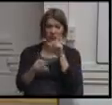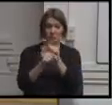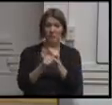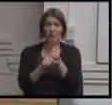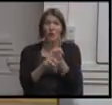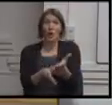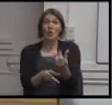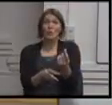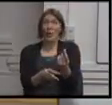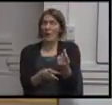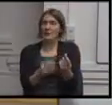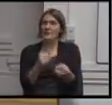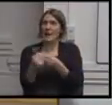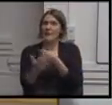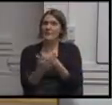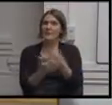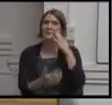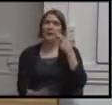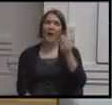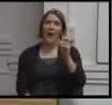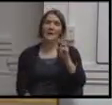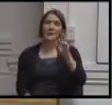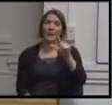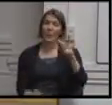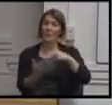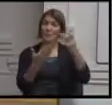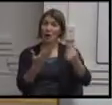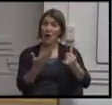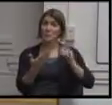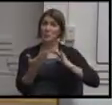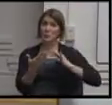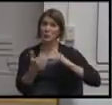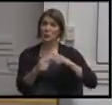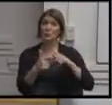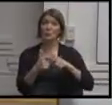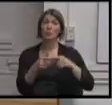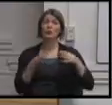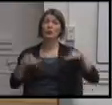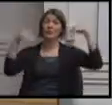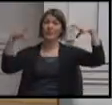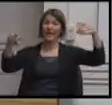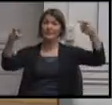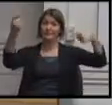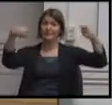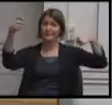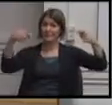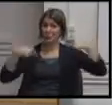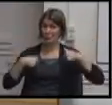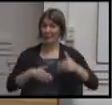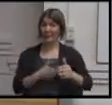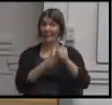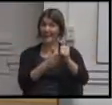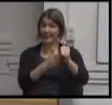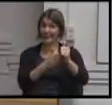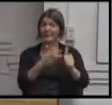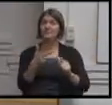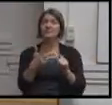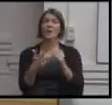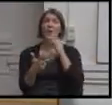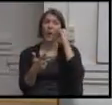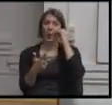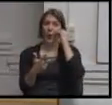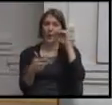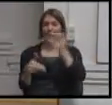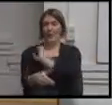to the town, including the Honeywell project, the Streetlights project, and the Home Energy